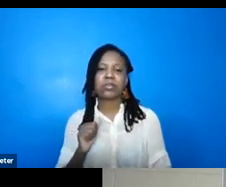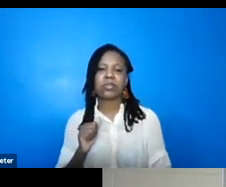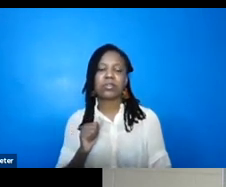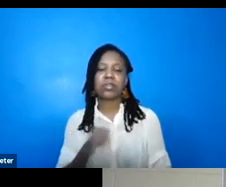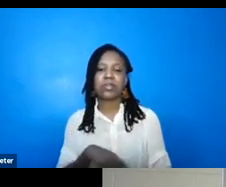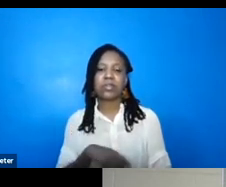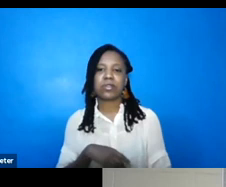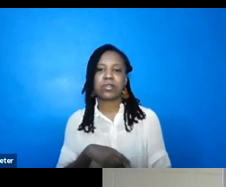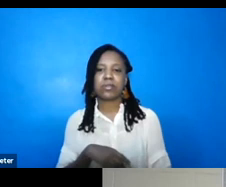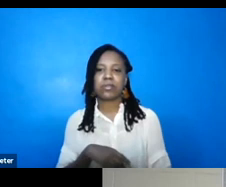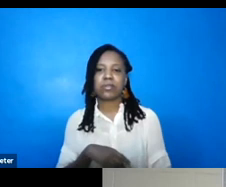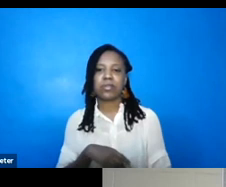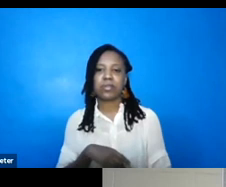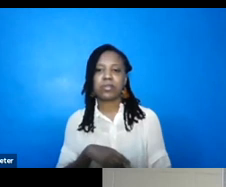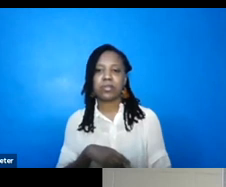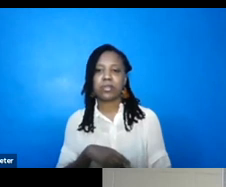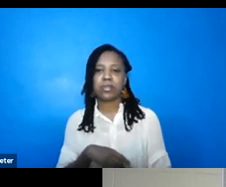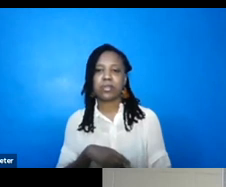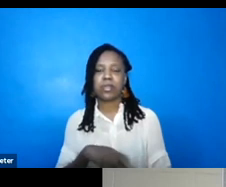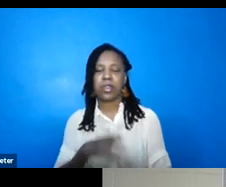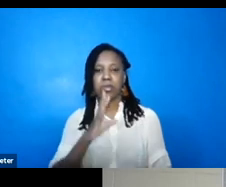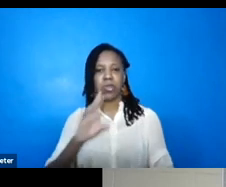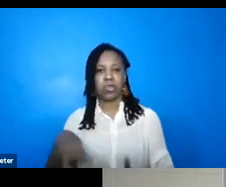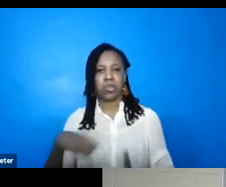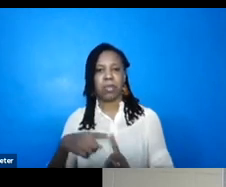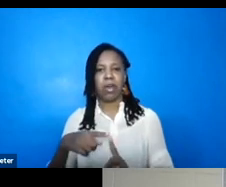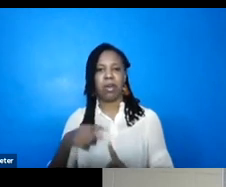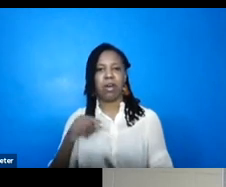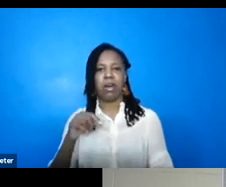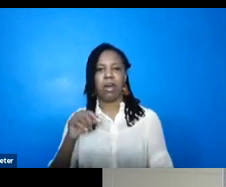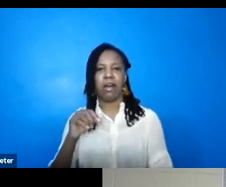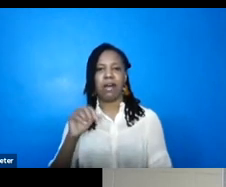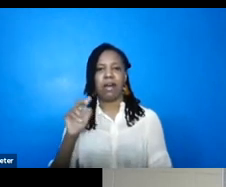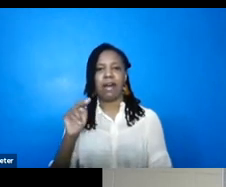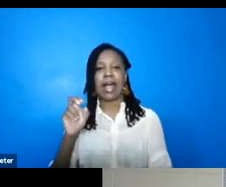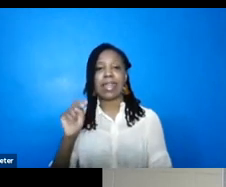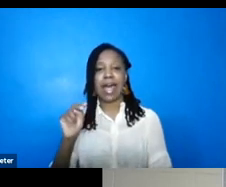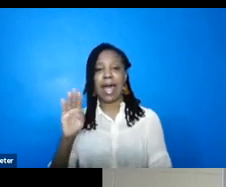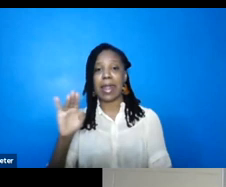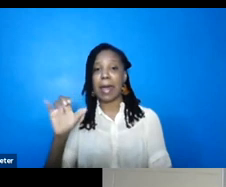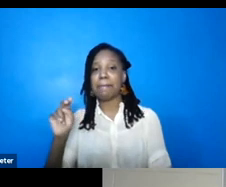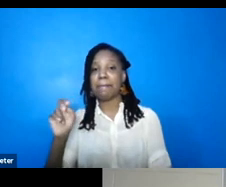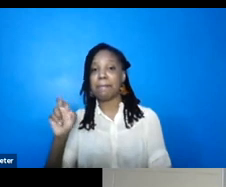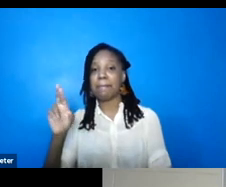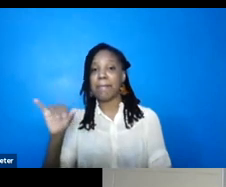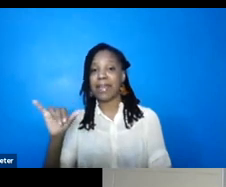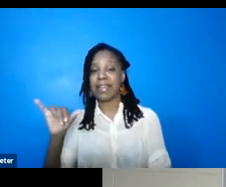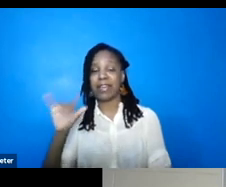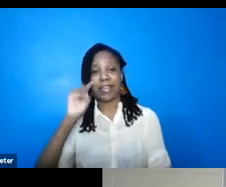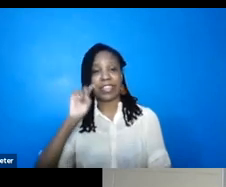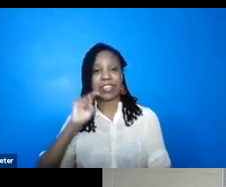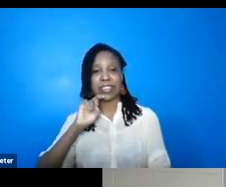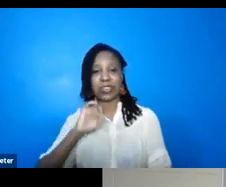about non-binary gender identity? And how do those conversations go, particularly with men who have deeply